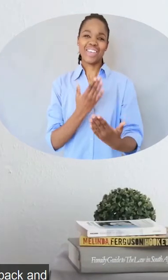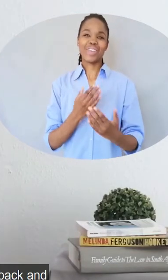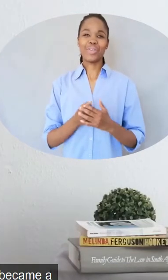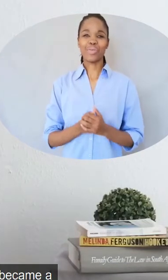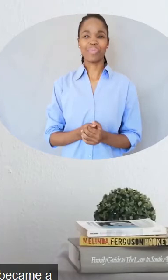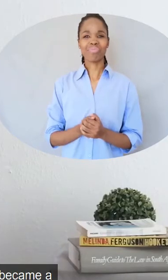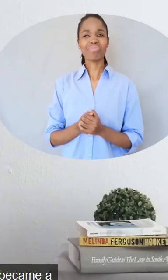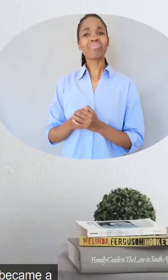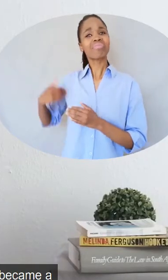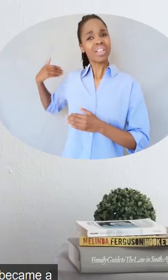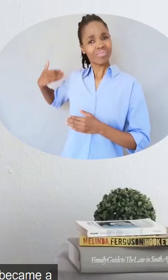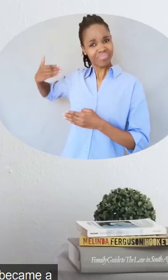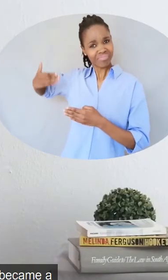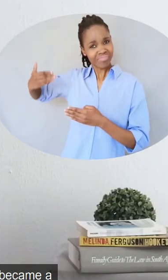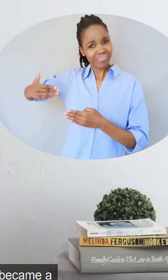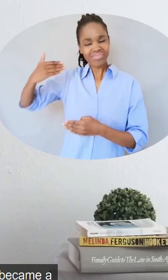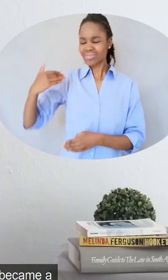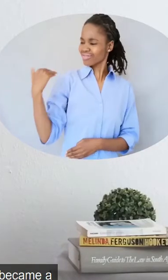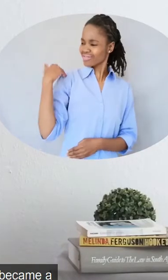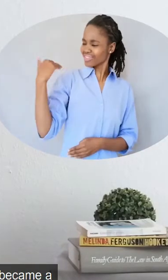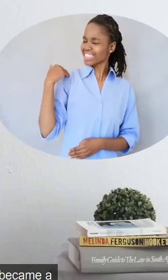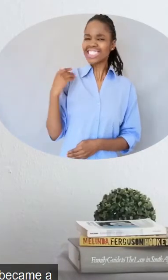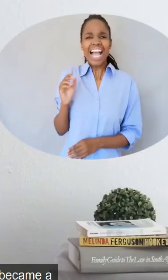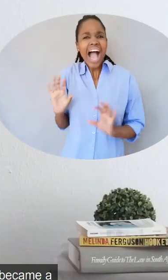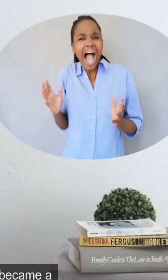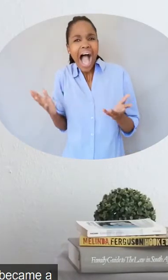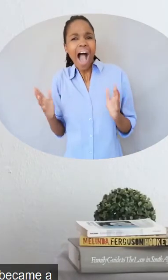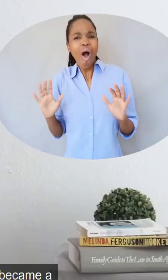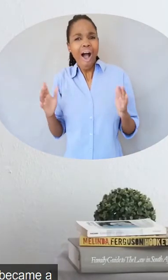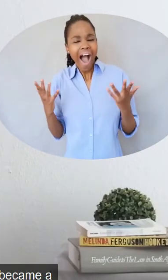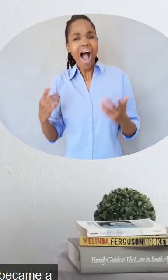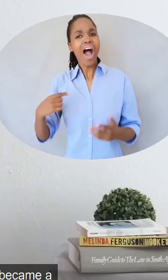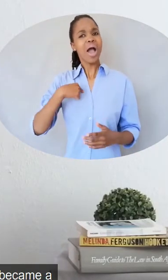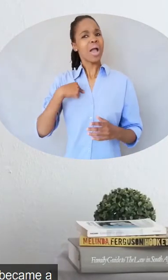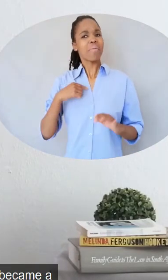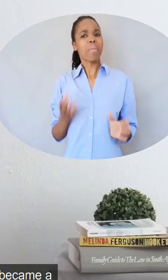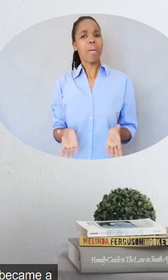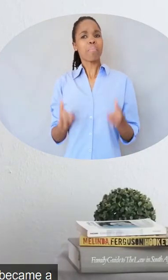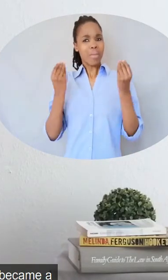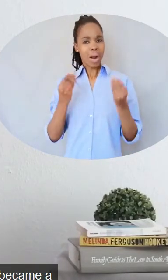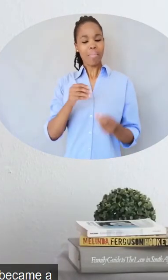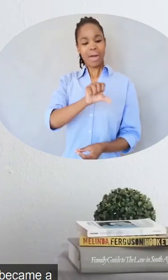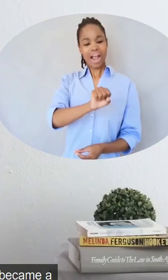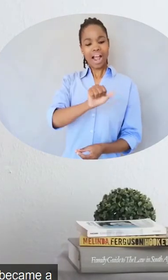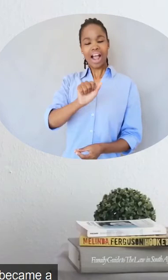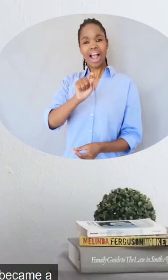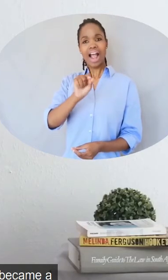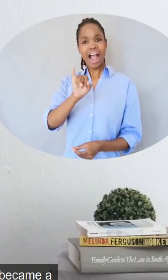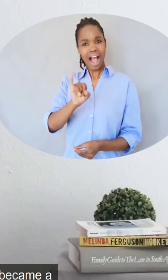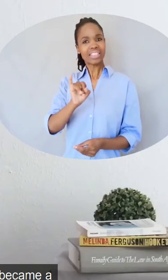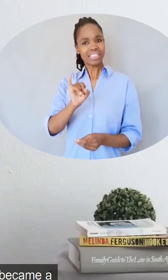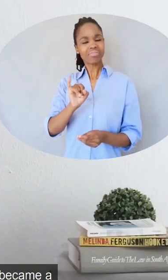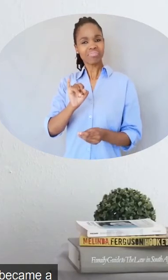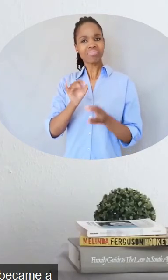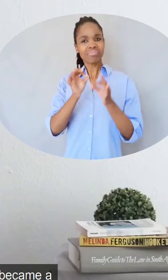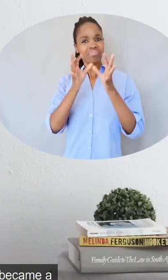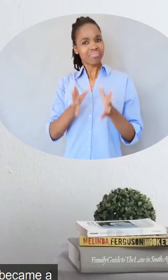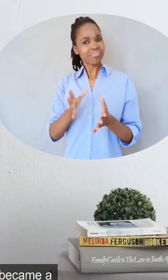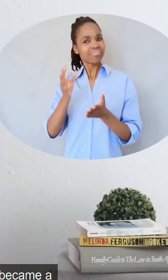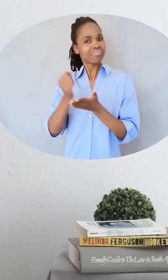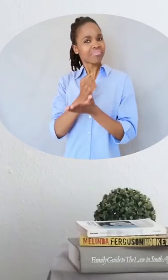Many people have asked me how I became a SATI accredited professional SASL interpreter.